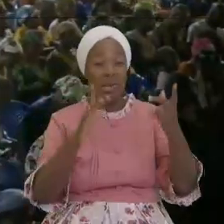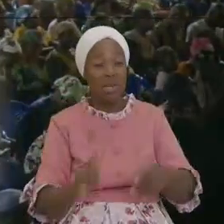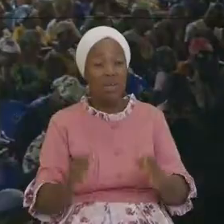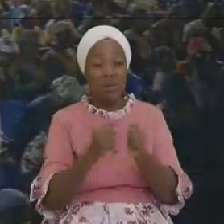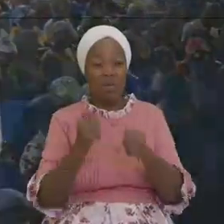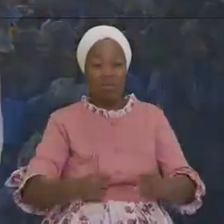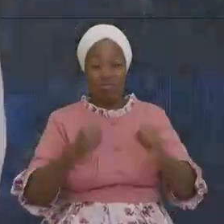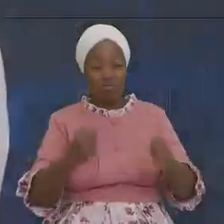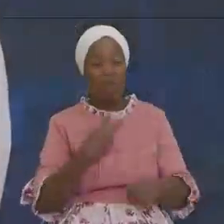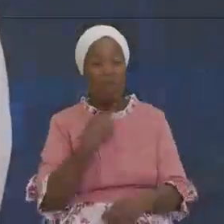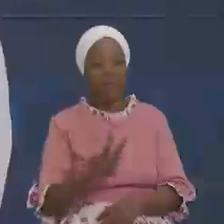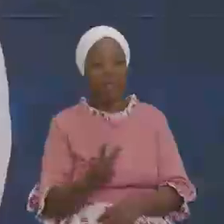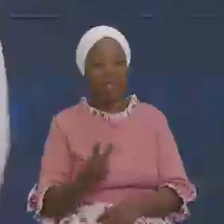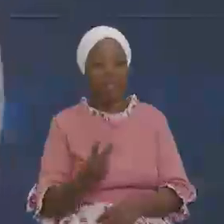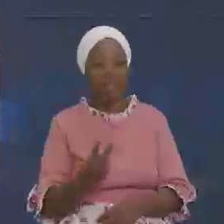voice,